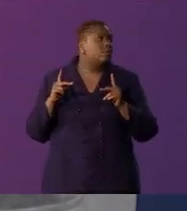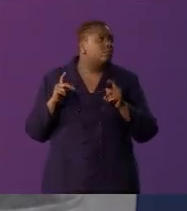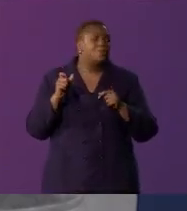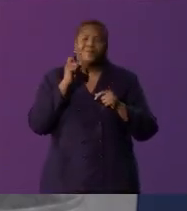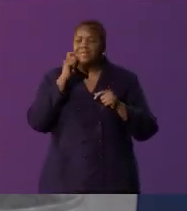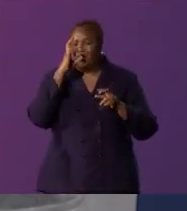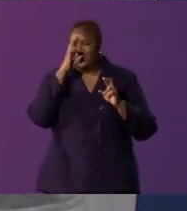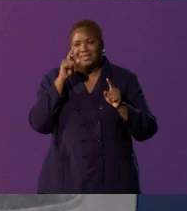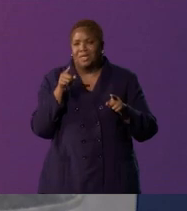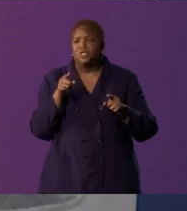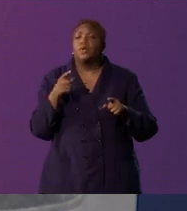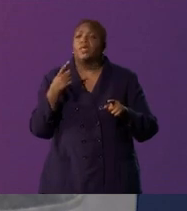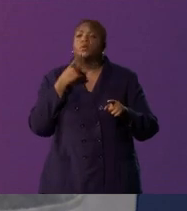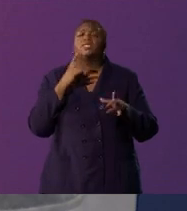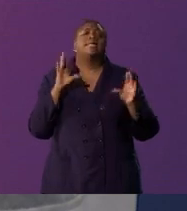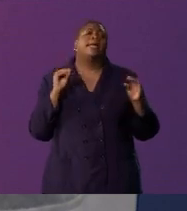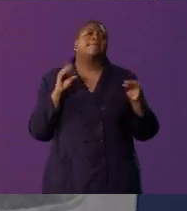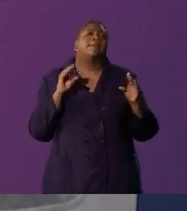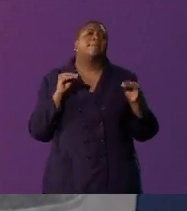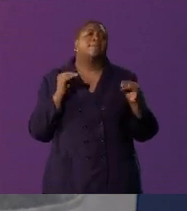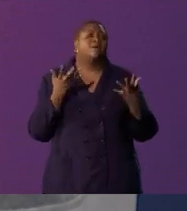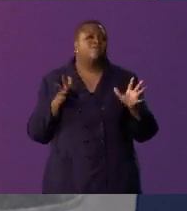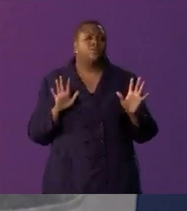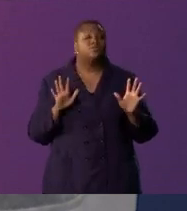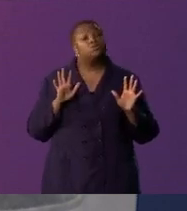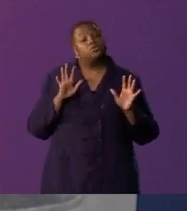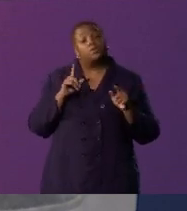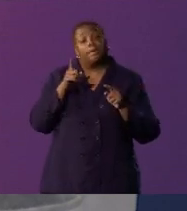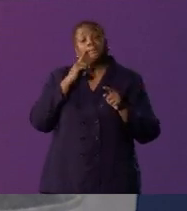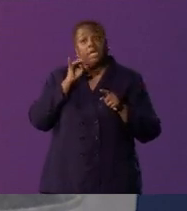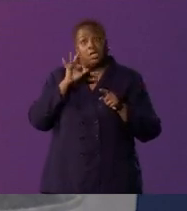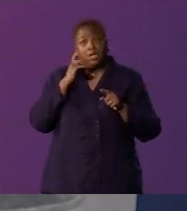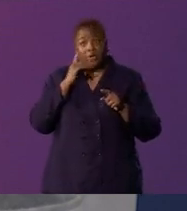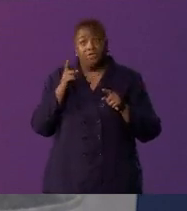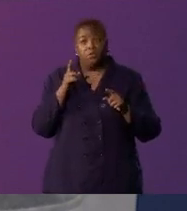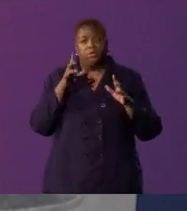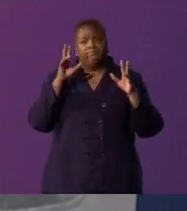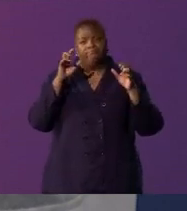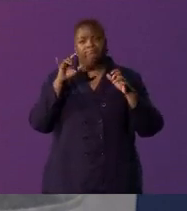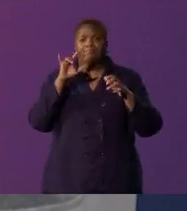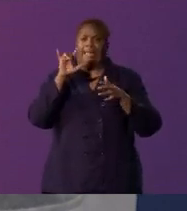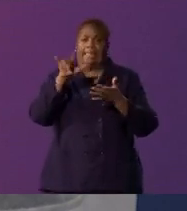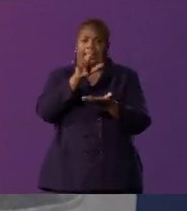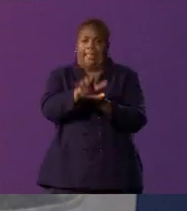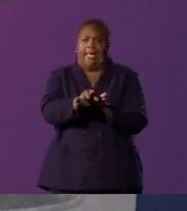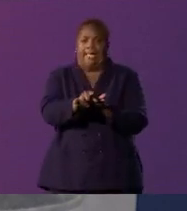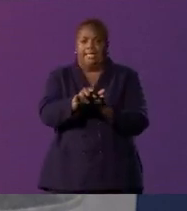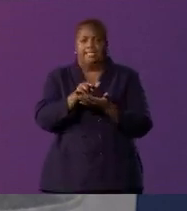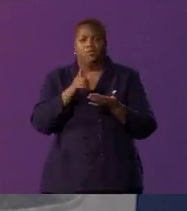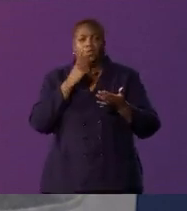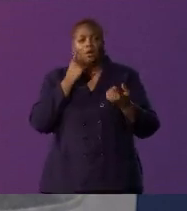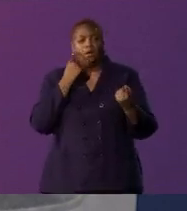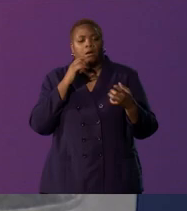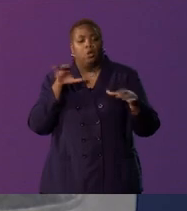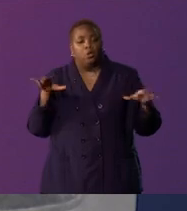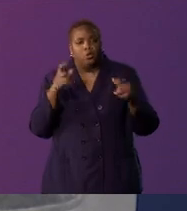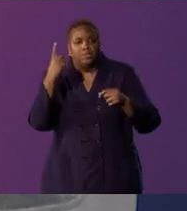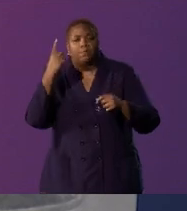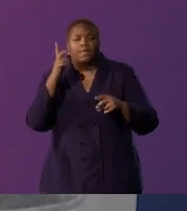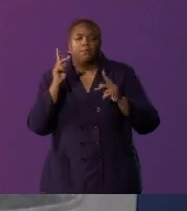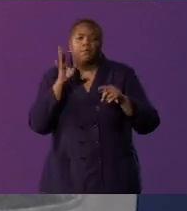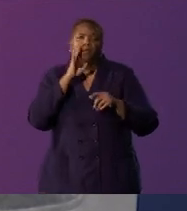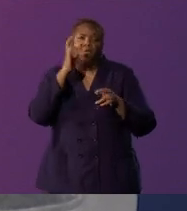you know, big talker. But if you can land it, if you can land the planes, people start to respect